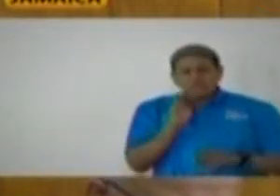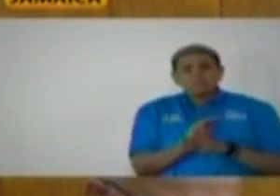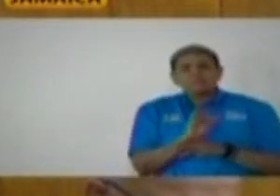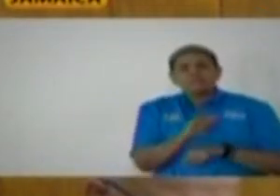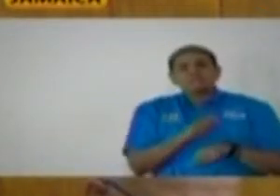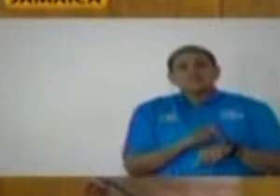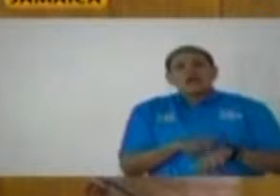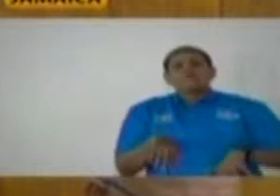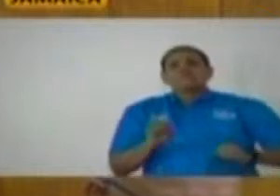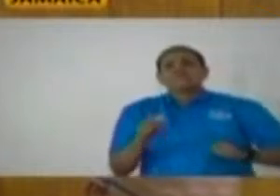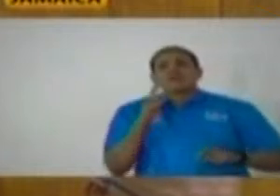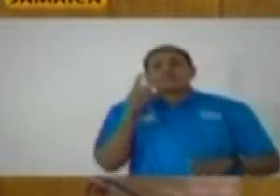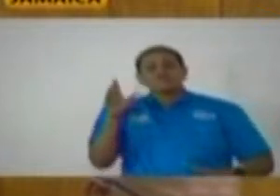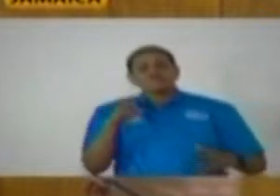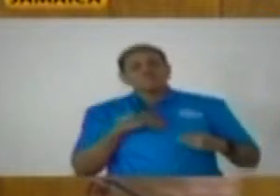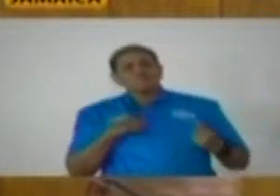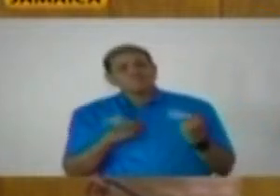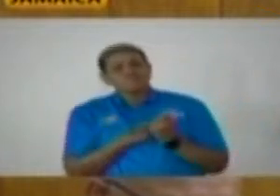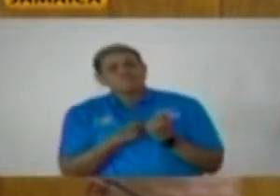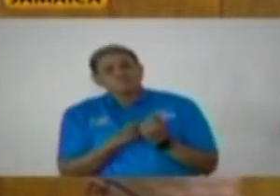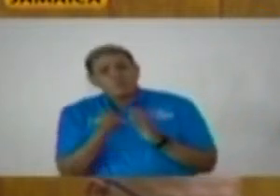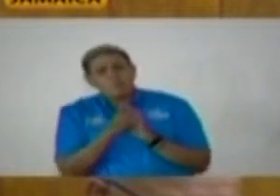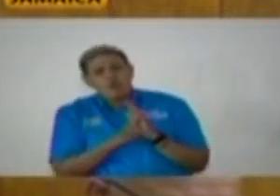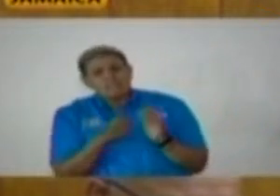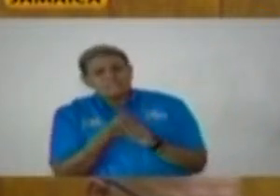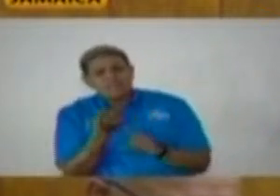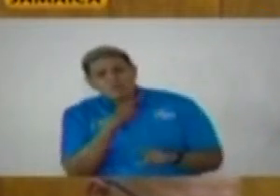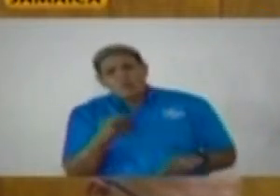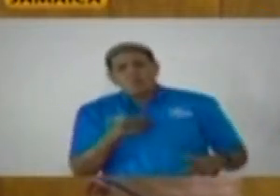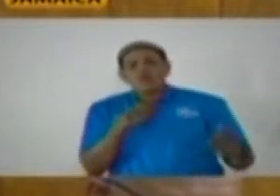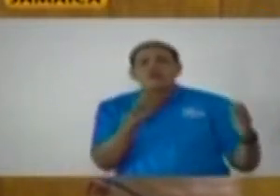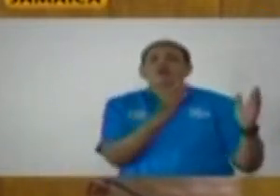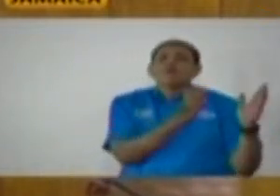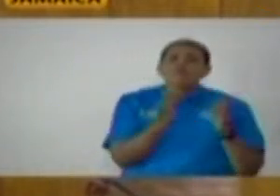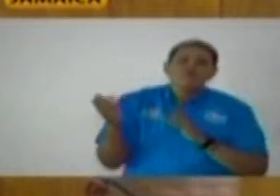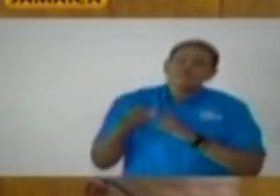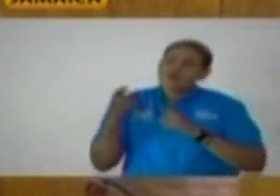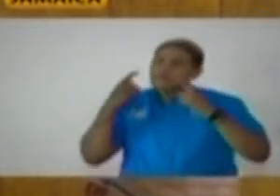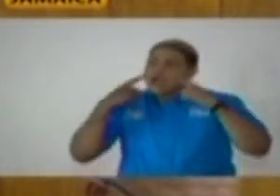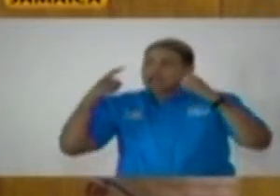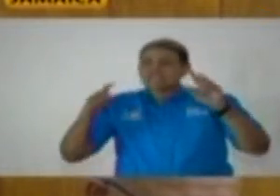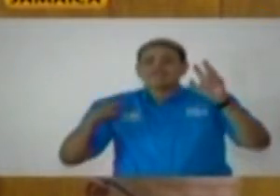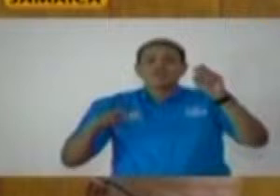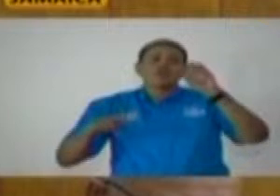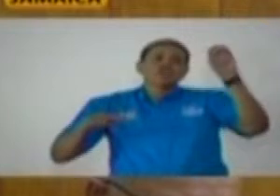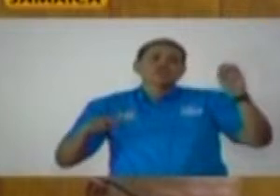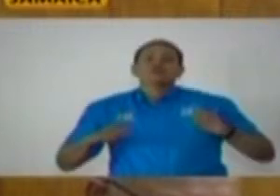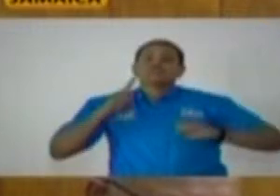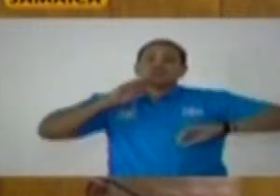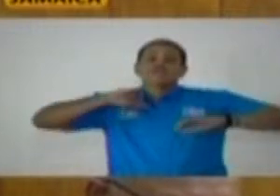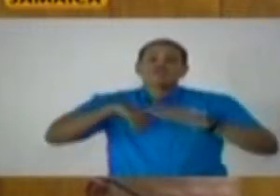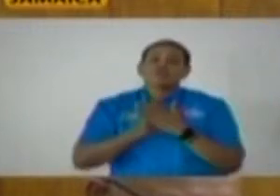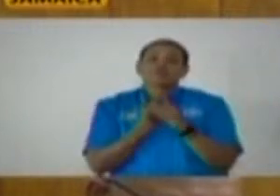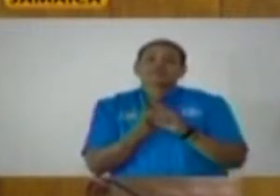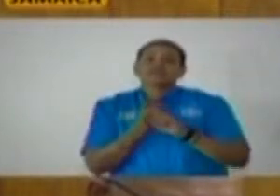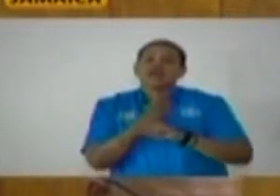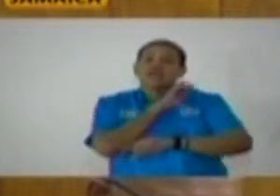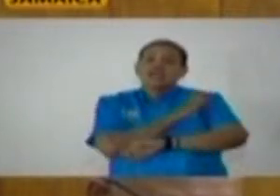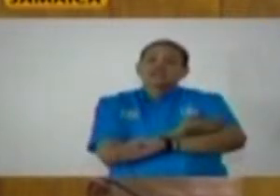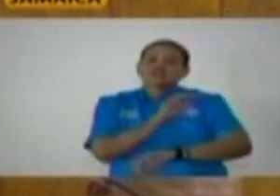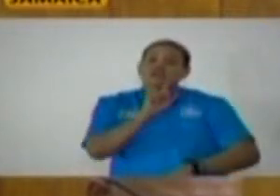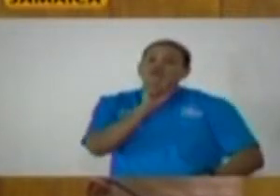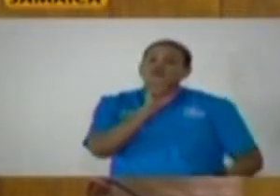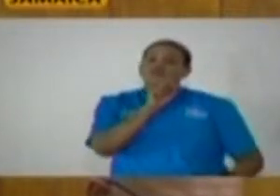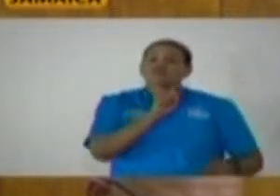time, have endorsed a policy where we moved from achieving 30% of renewables by